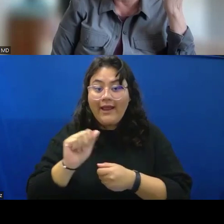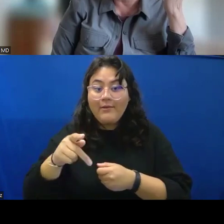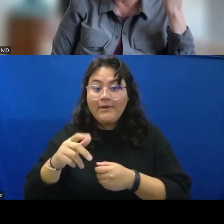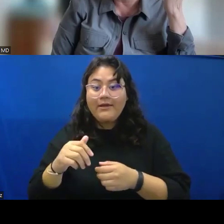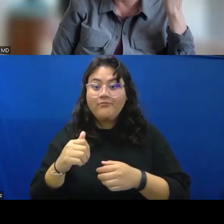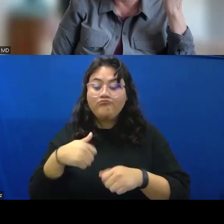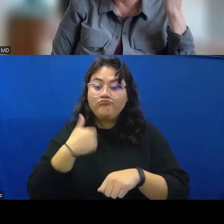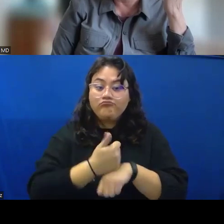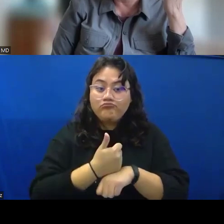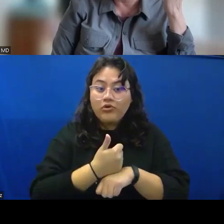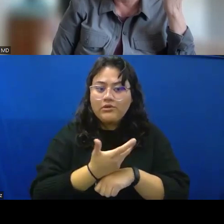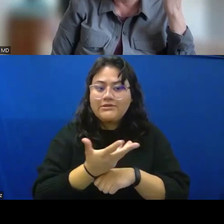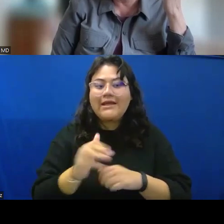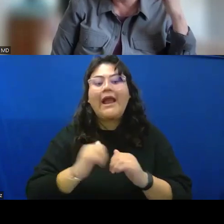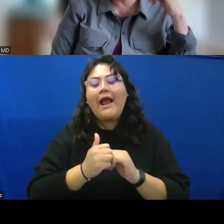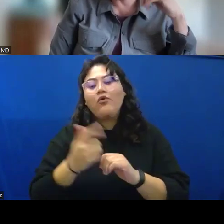policy.